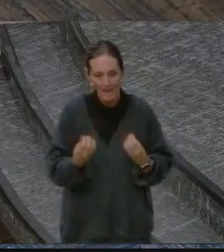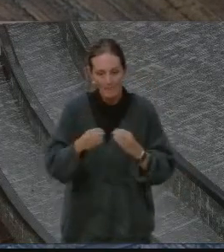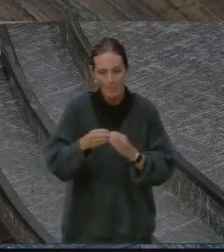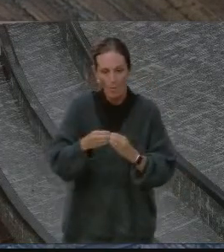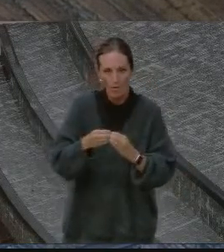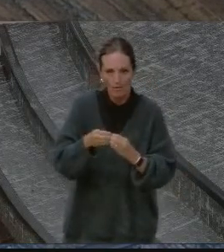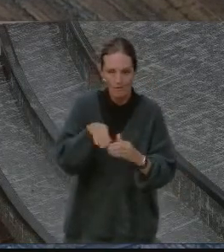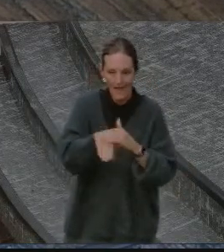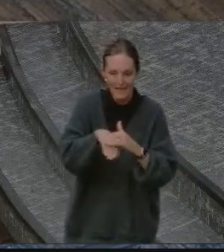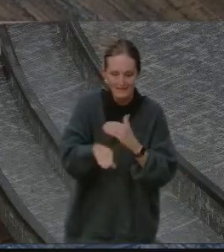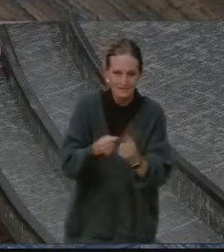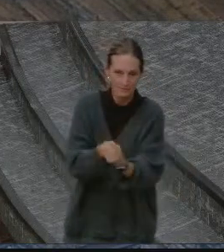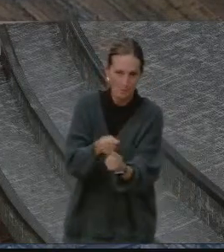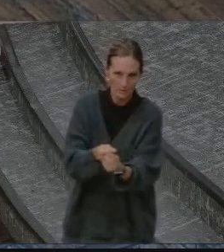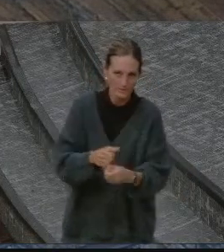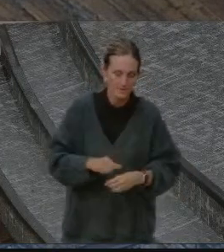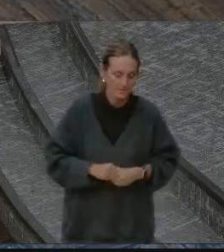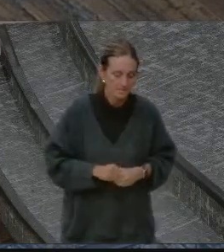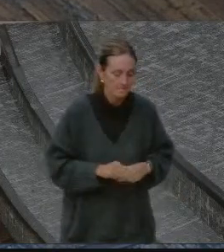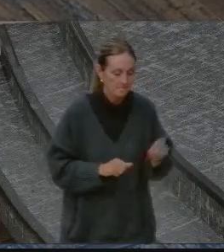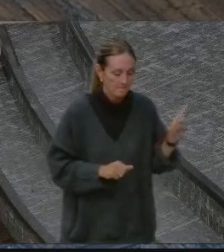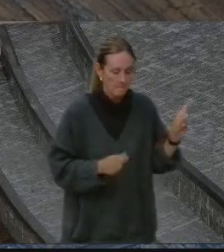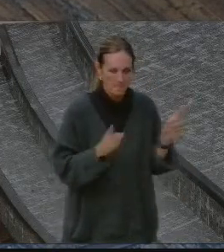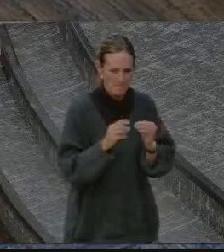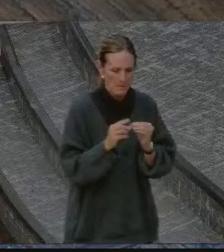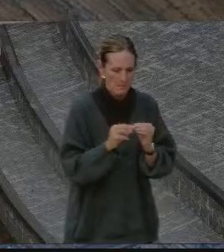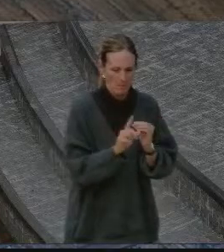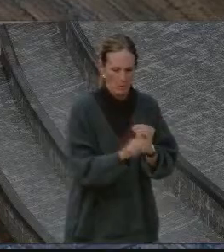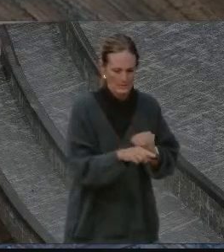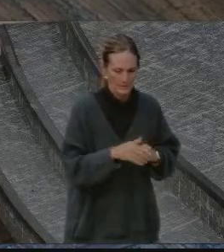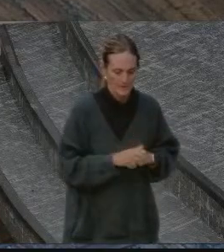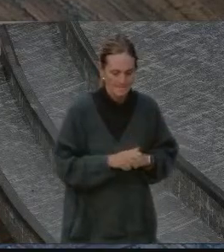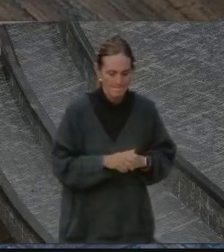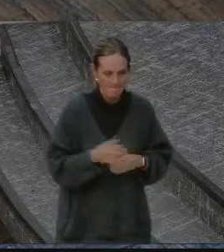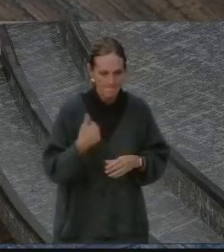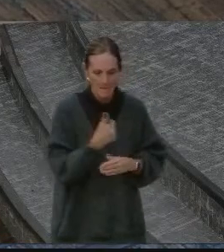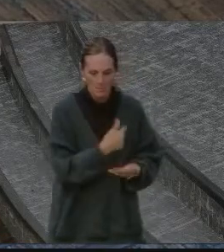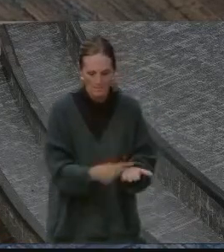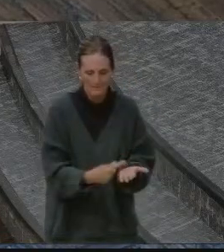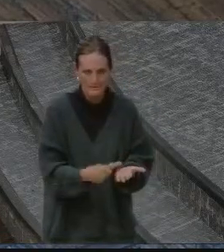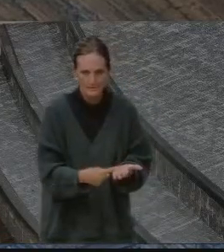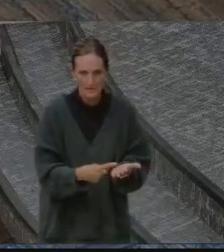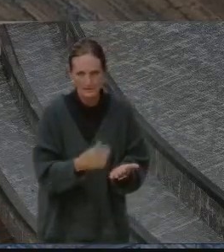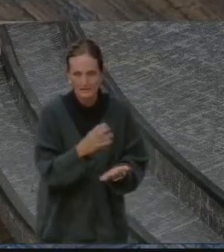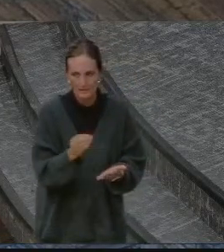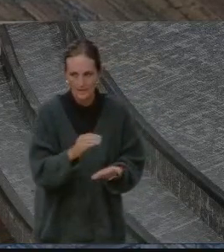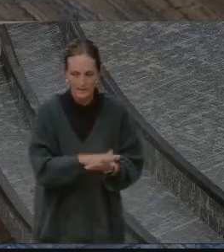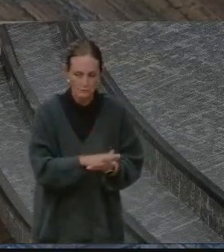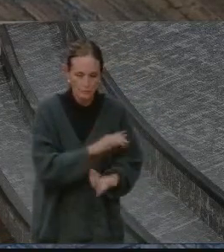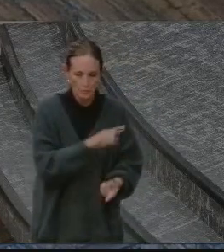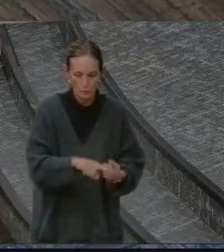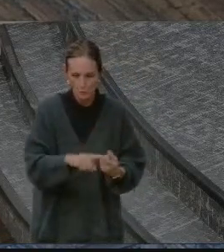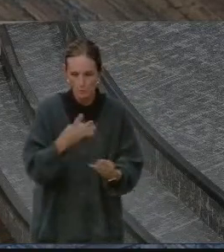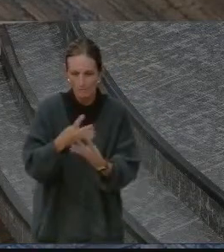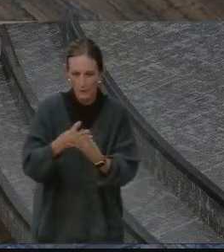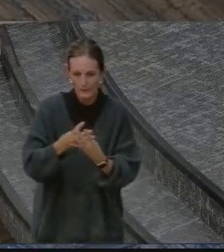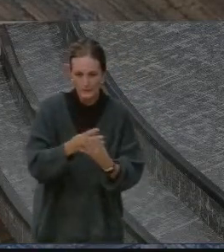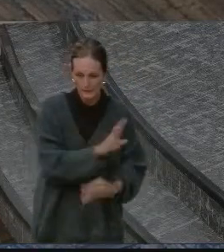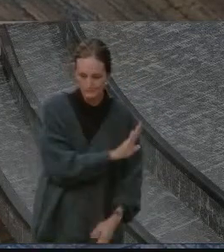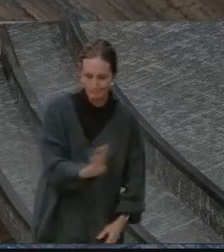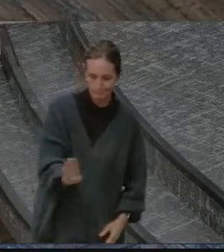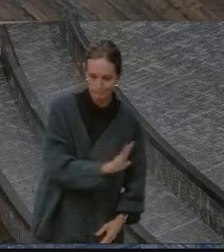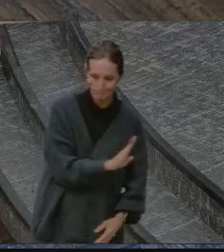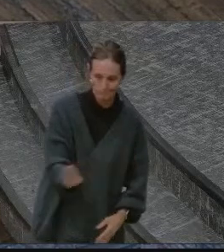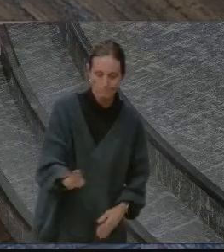one more question. As we talk about this, and we've been talking a lot about the school to prison pipeline in the last couple of years, are